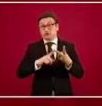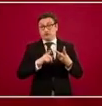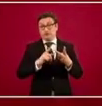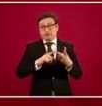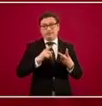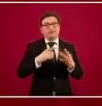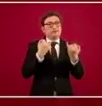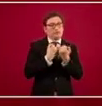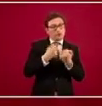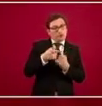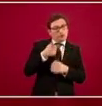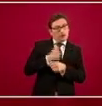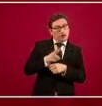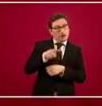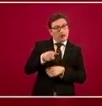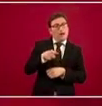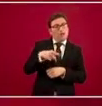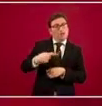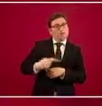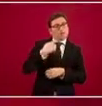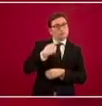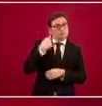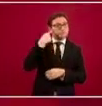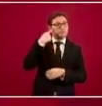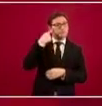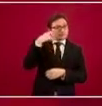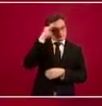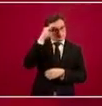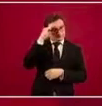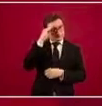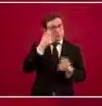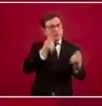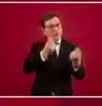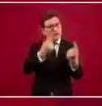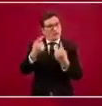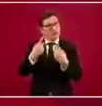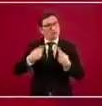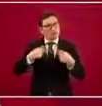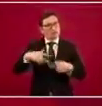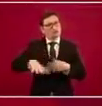yes, thank you for that question, because